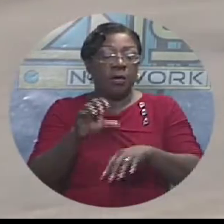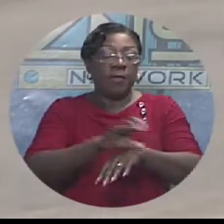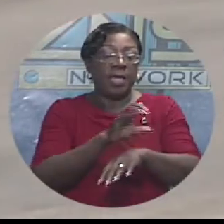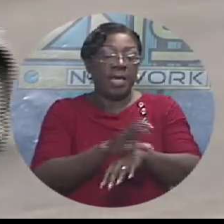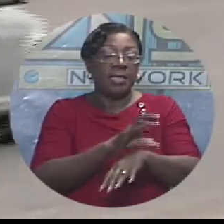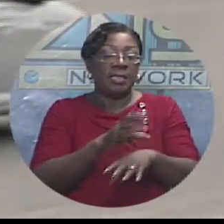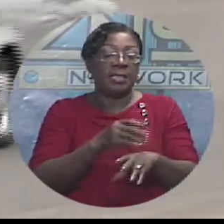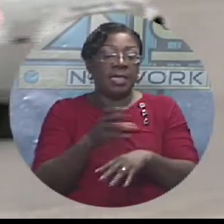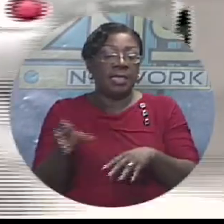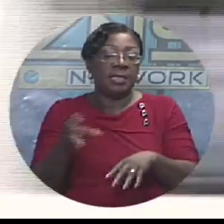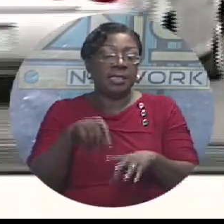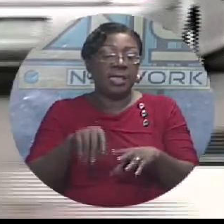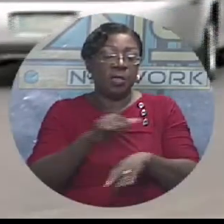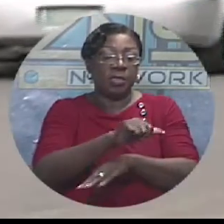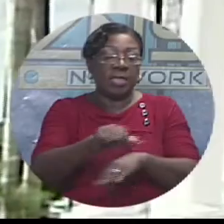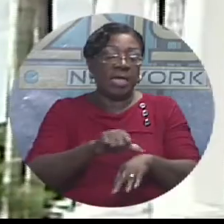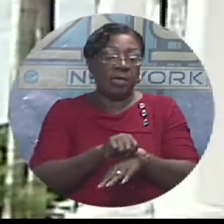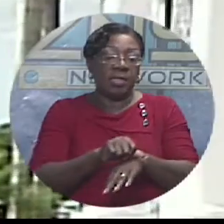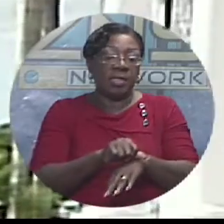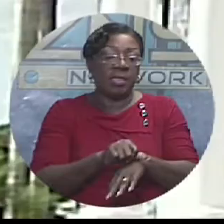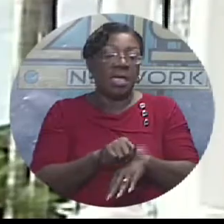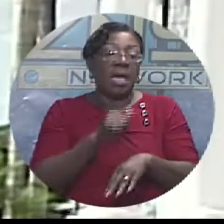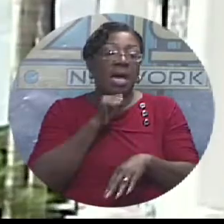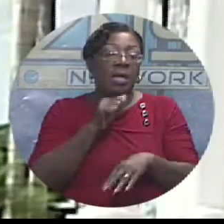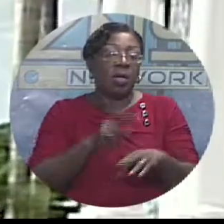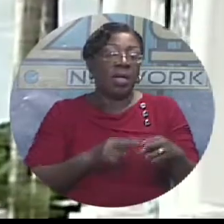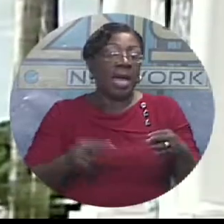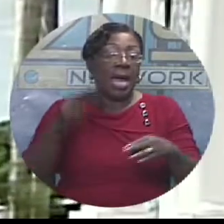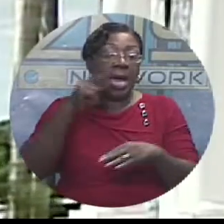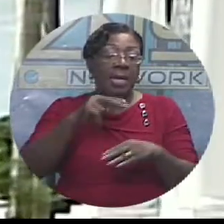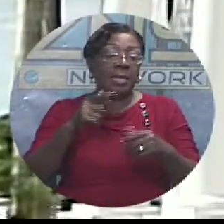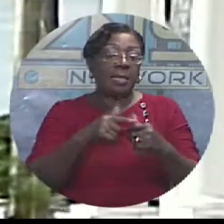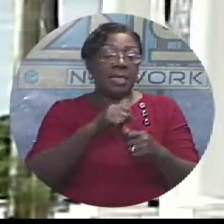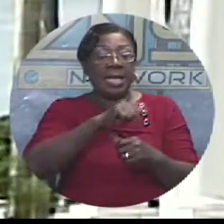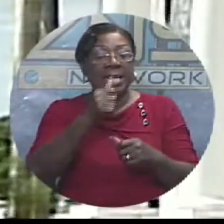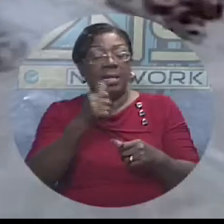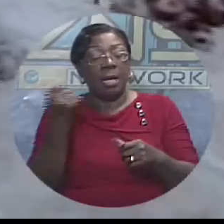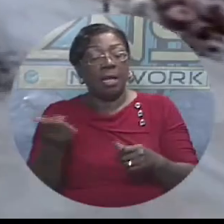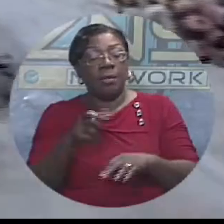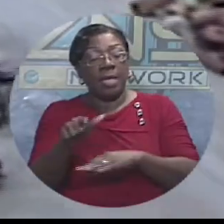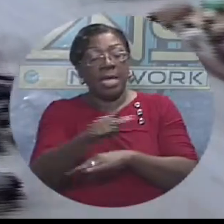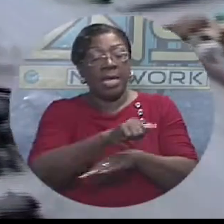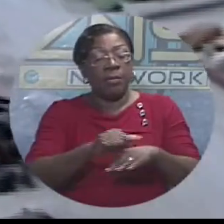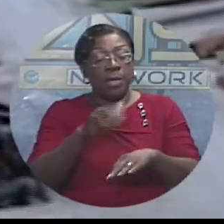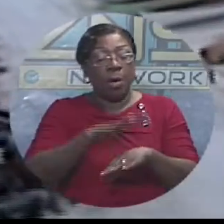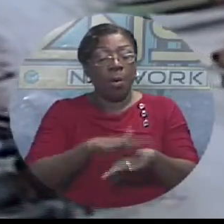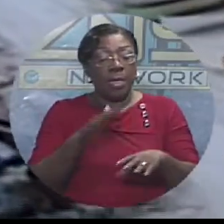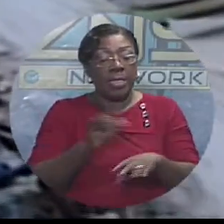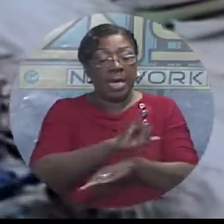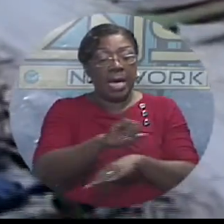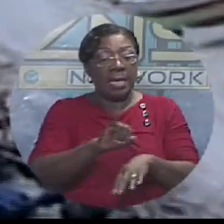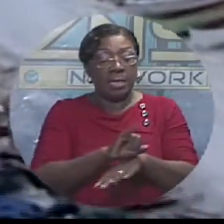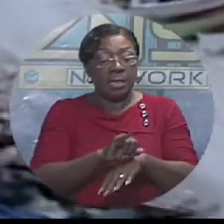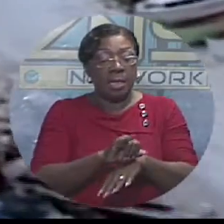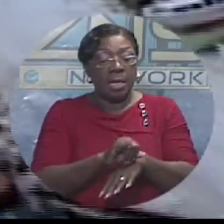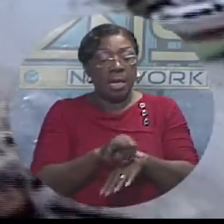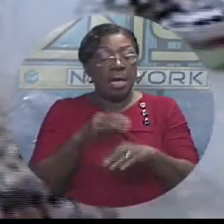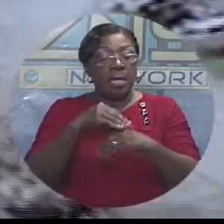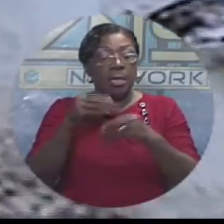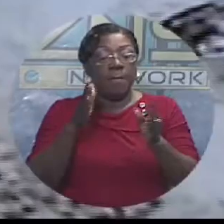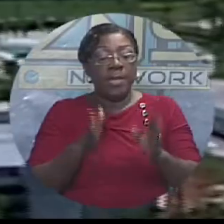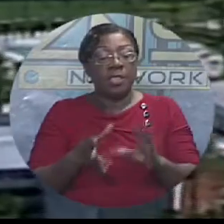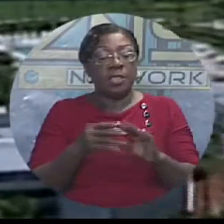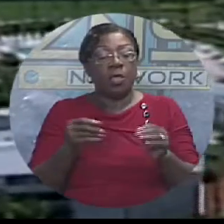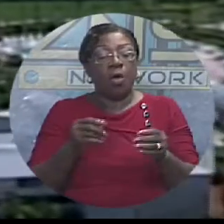cases in those areas, however, are not higher than any other area on the island. Now, the Minister of Grand Bahama,